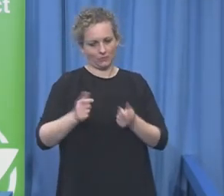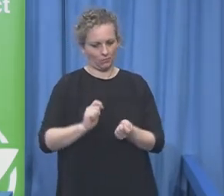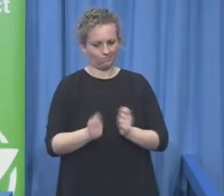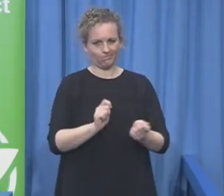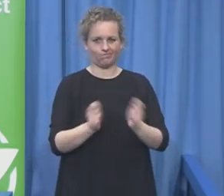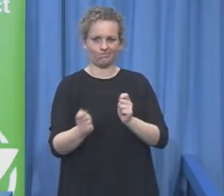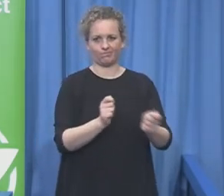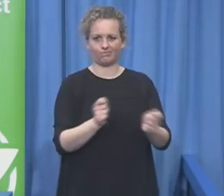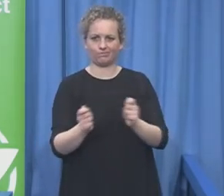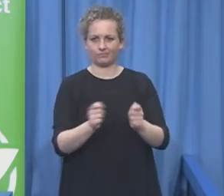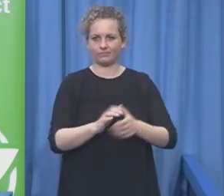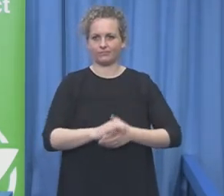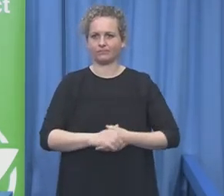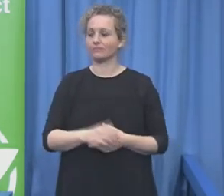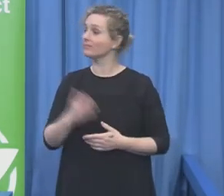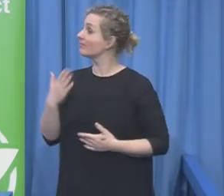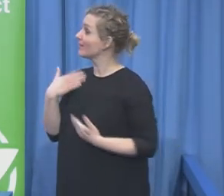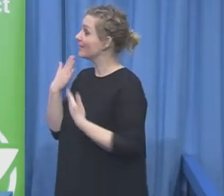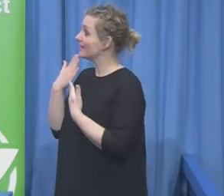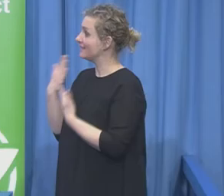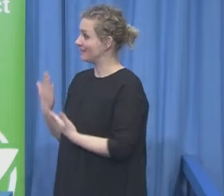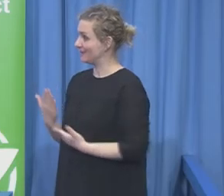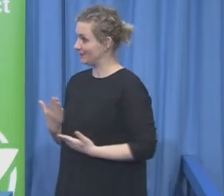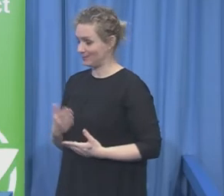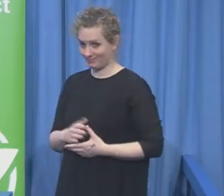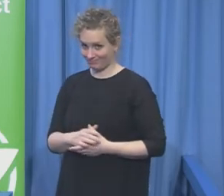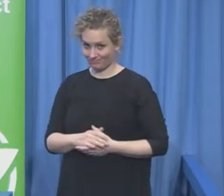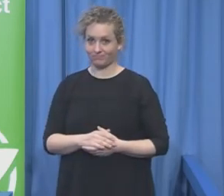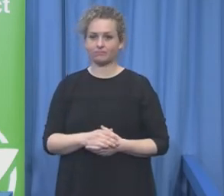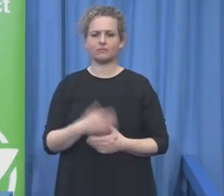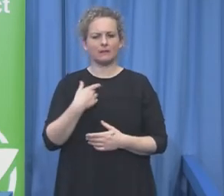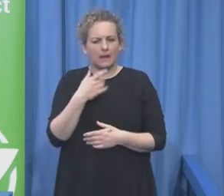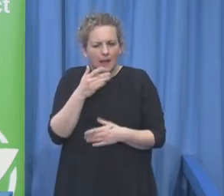Open to the public. So Cees, can you tell me